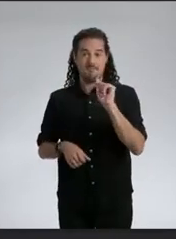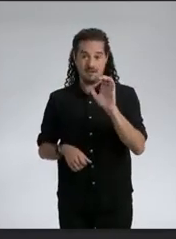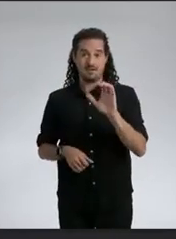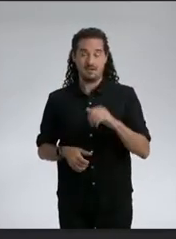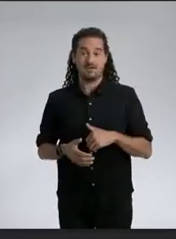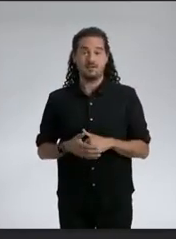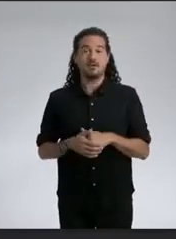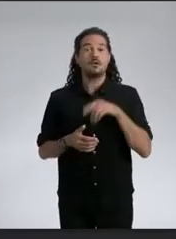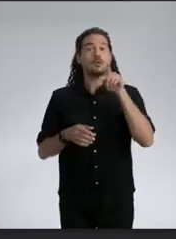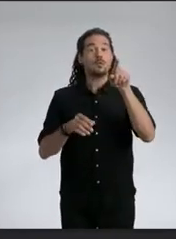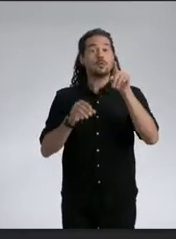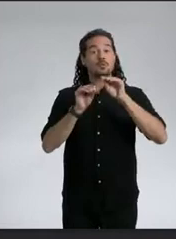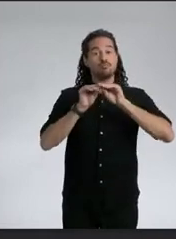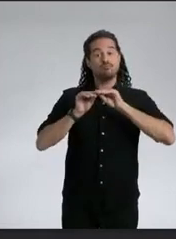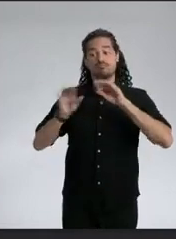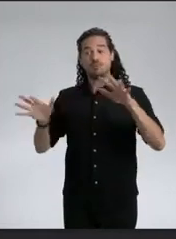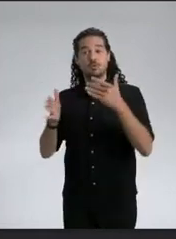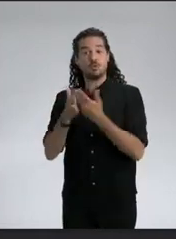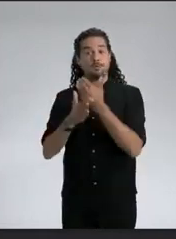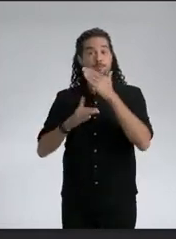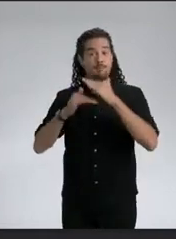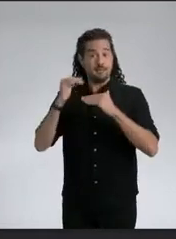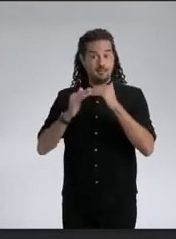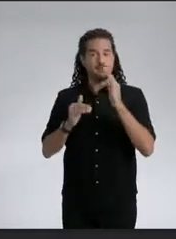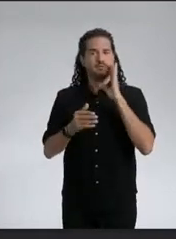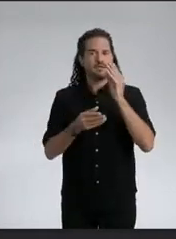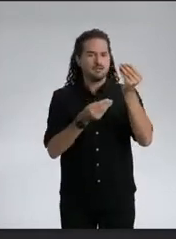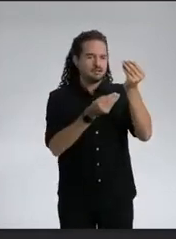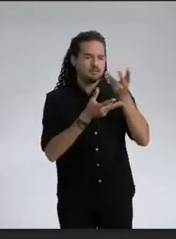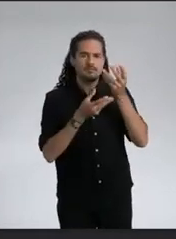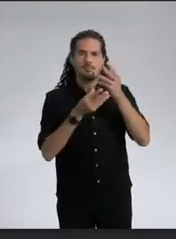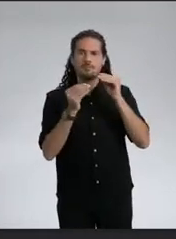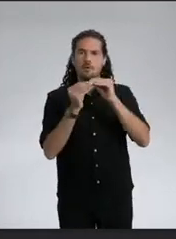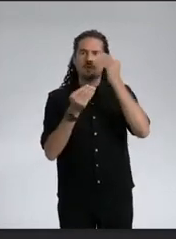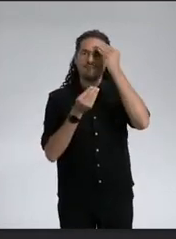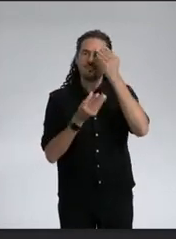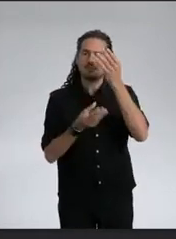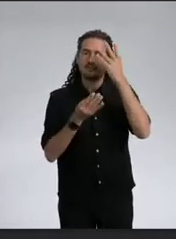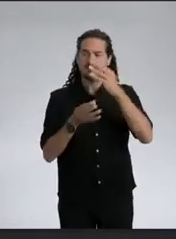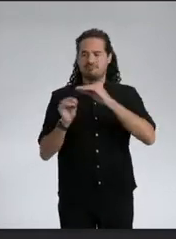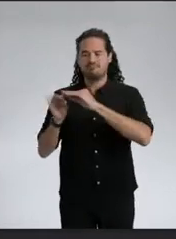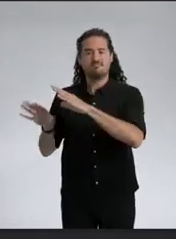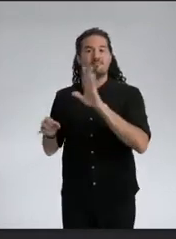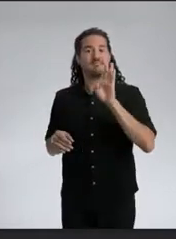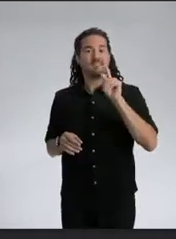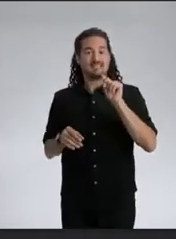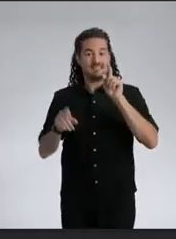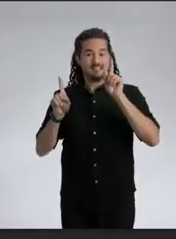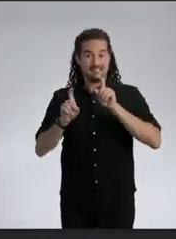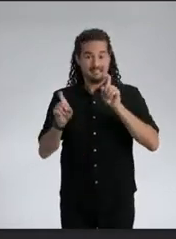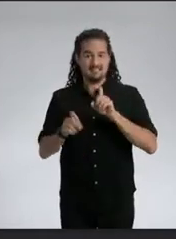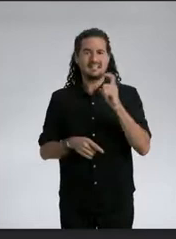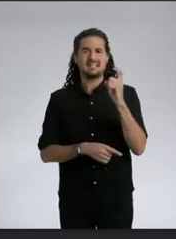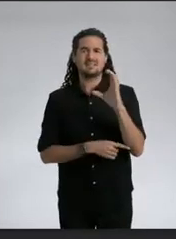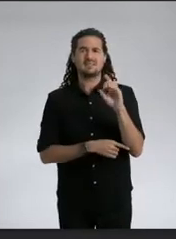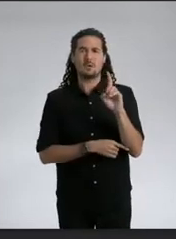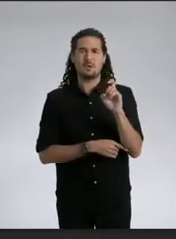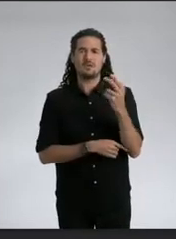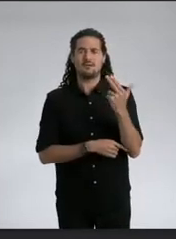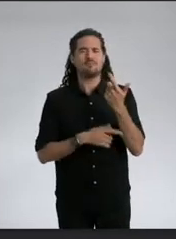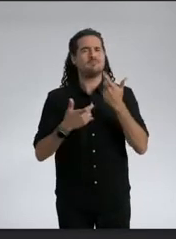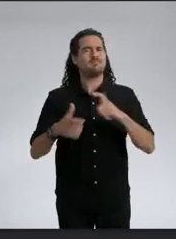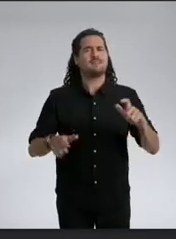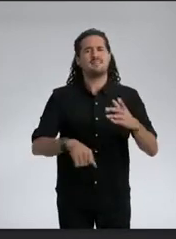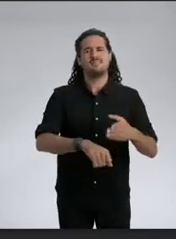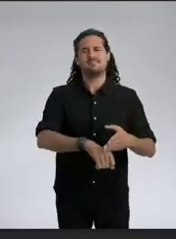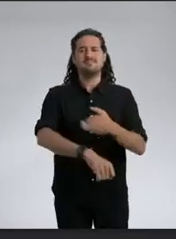more insight from your beta testers. Xcode 13 includes major improvements to better connect you with the same diagnostics